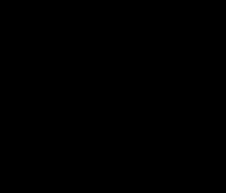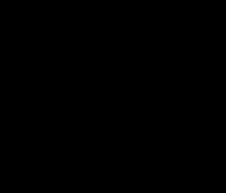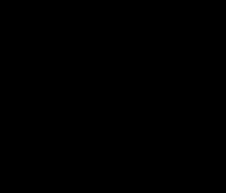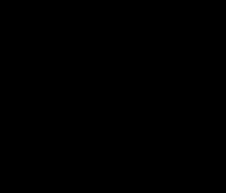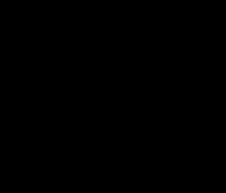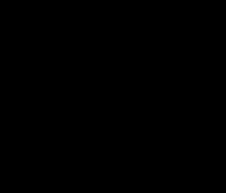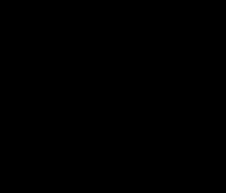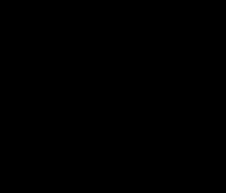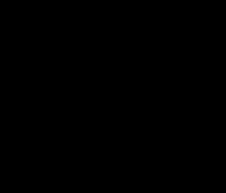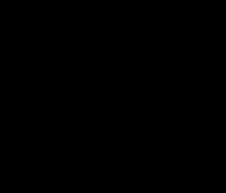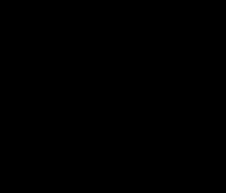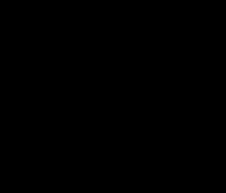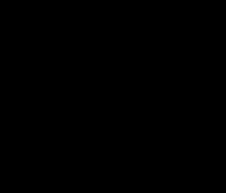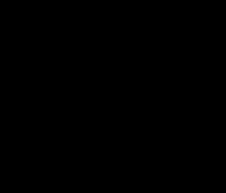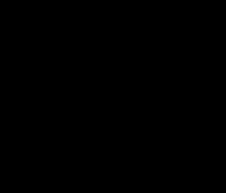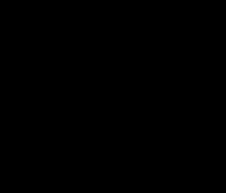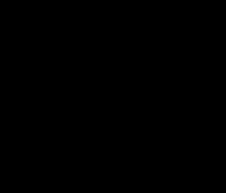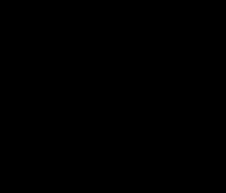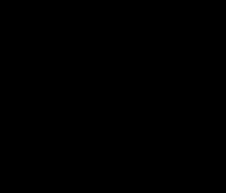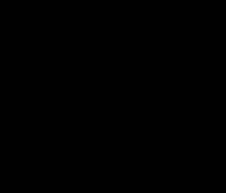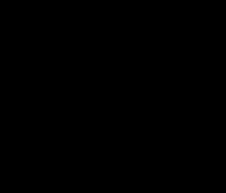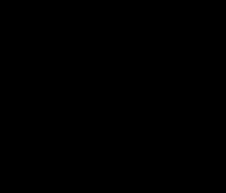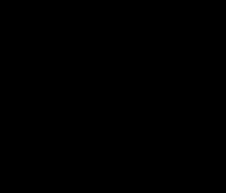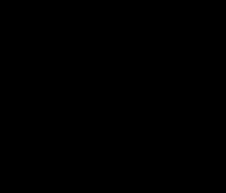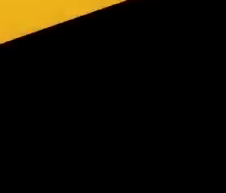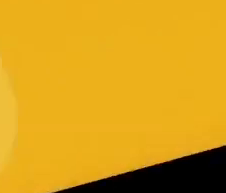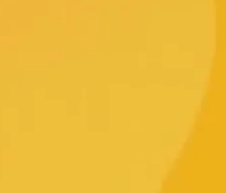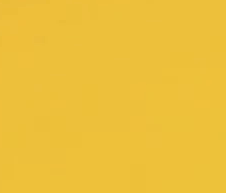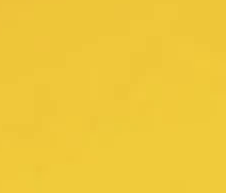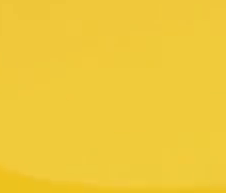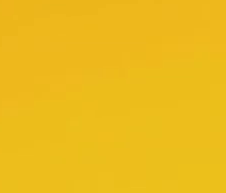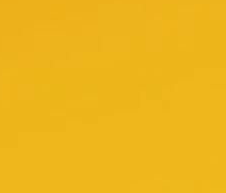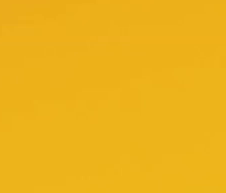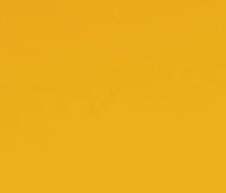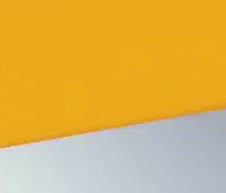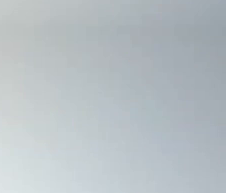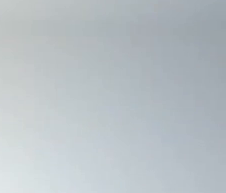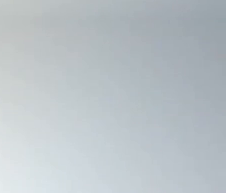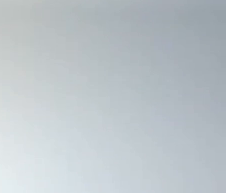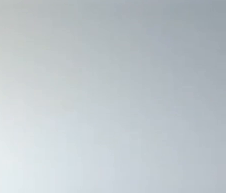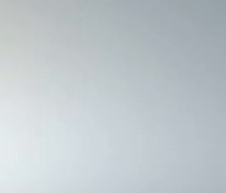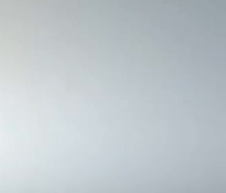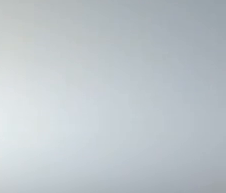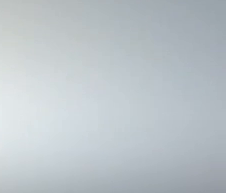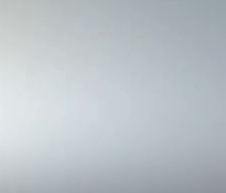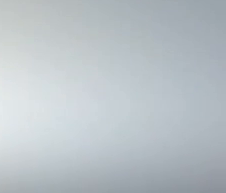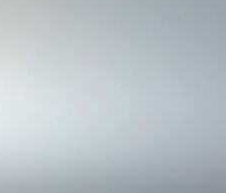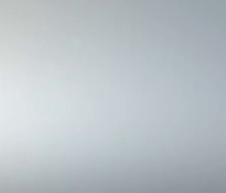Thank you. Thank you very much. Muchas gracias. Muchas gracias.